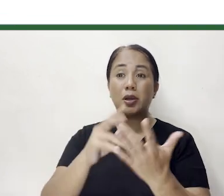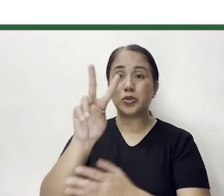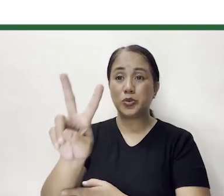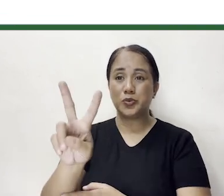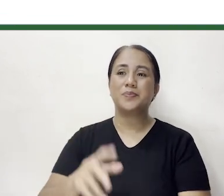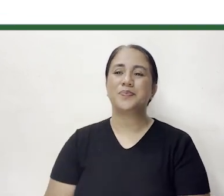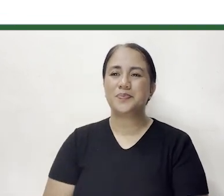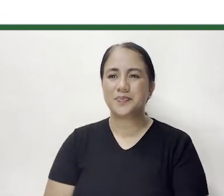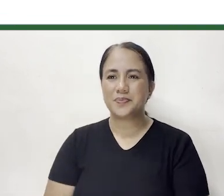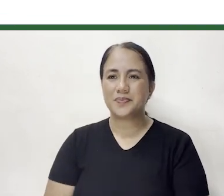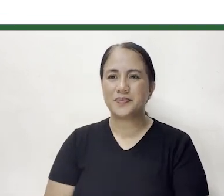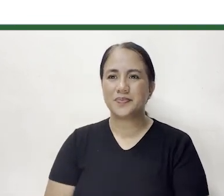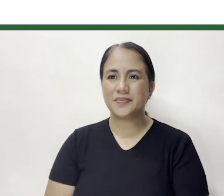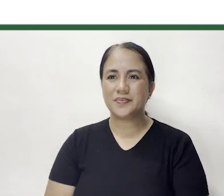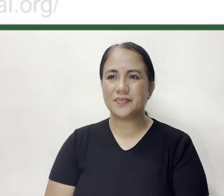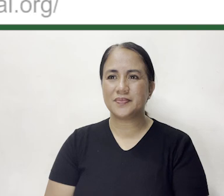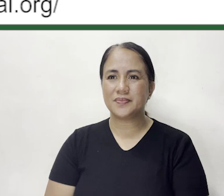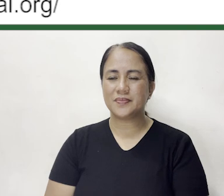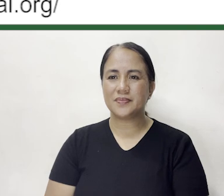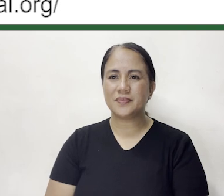See you in part 2!